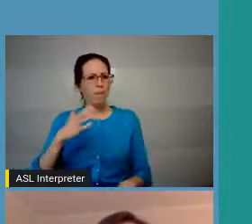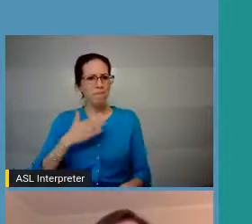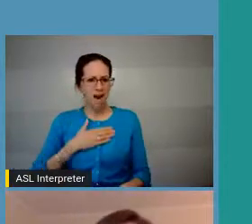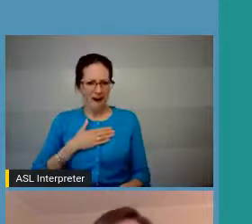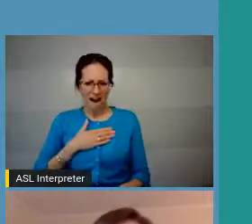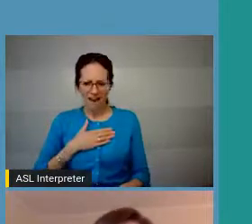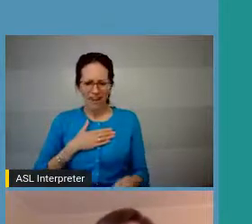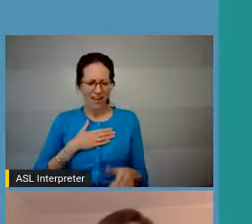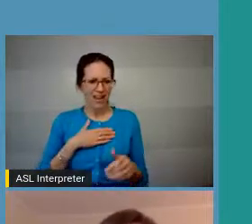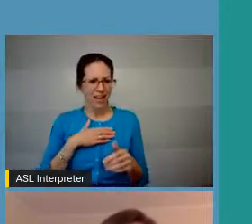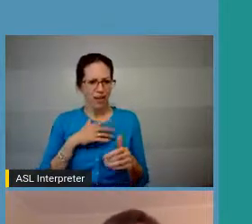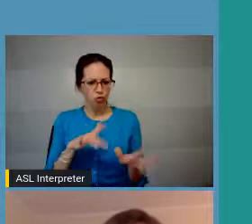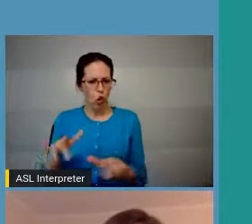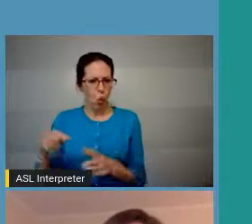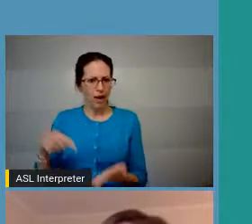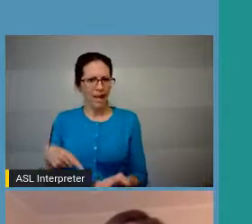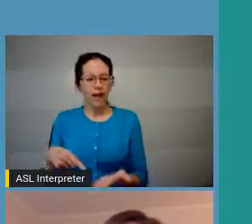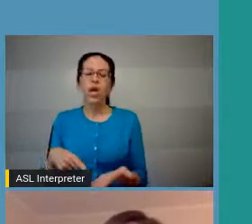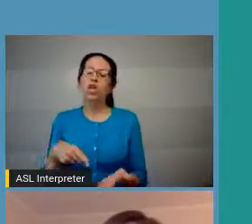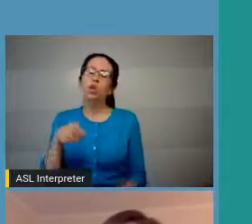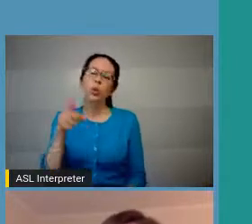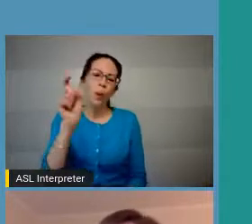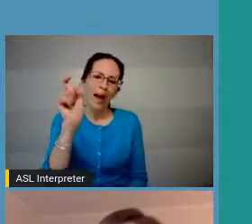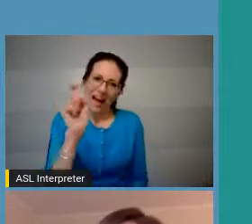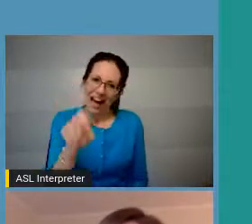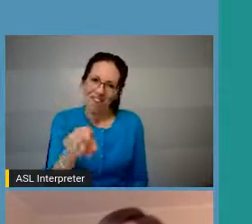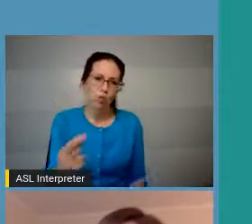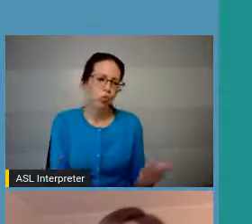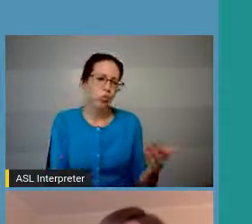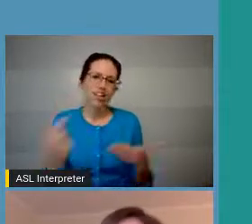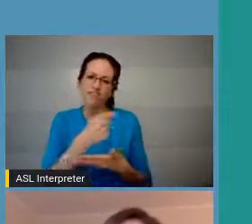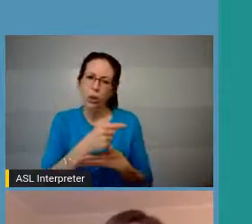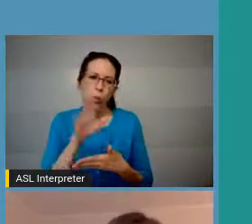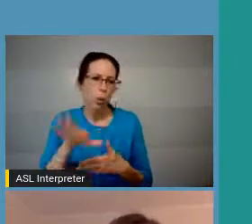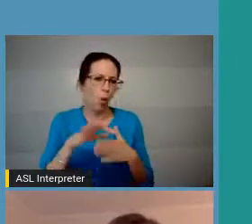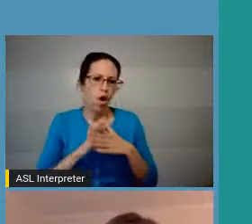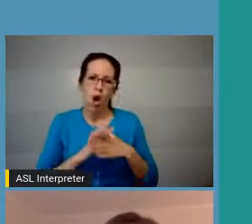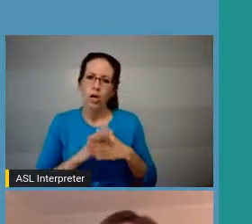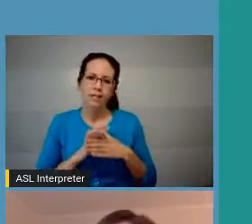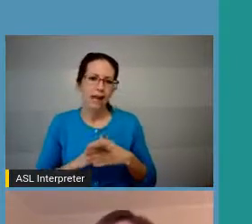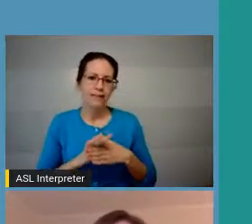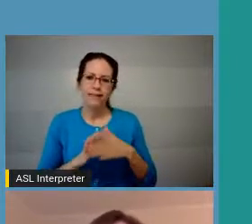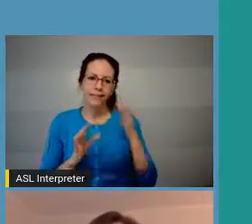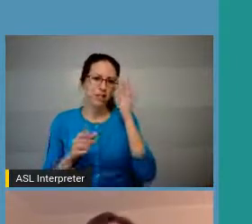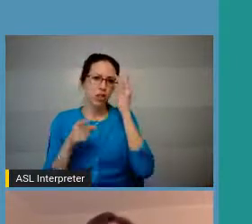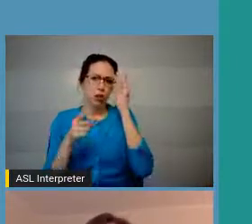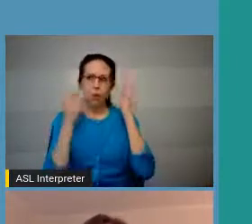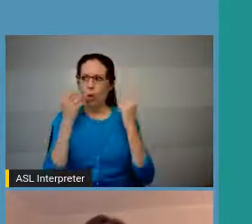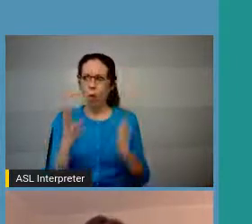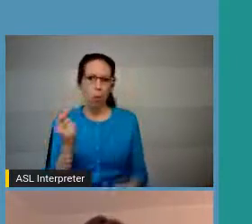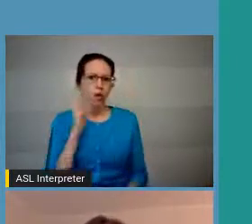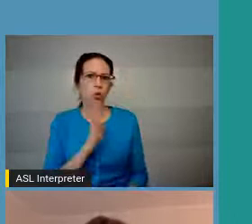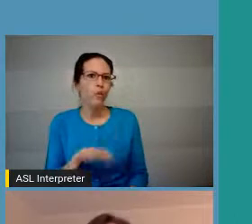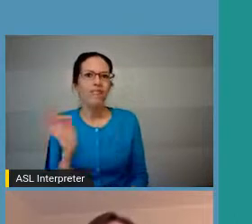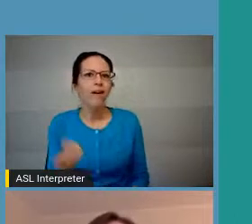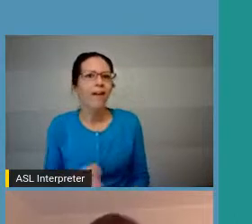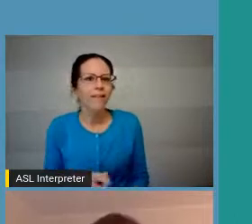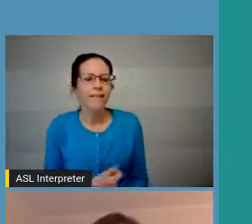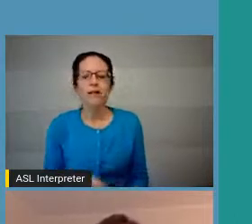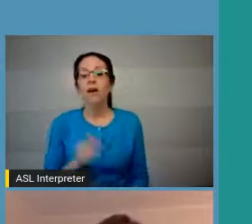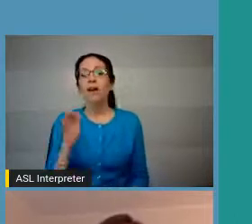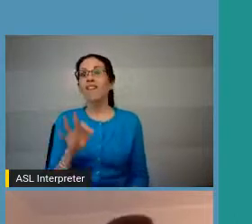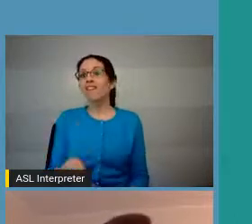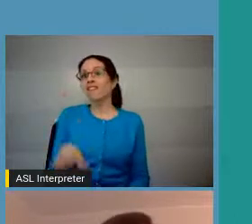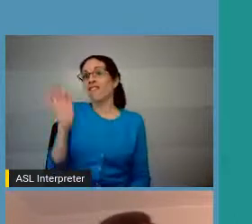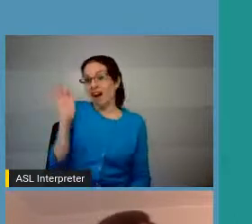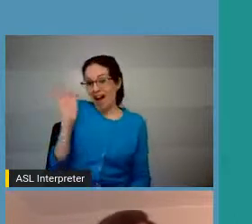into mine. So you have to review, because you don't know what you might find. If you find it in the window,